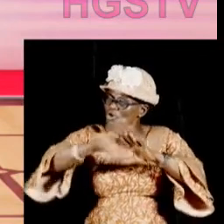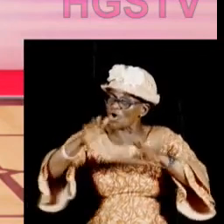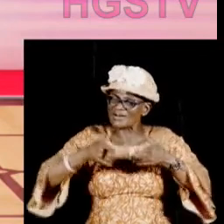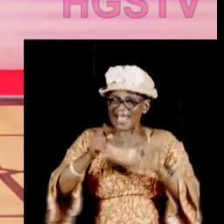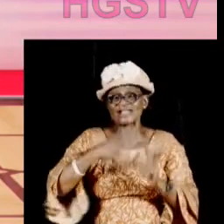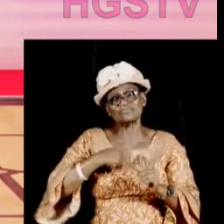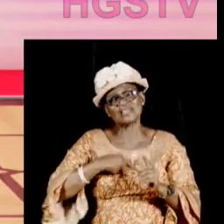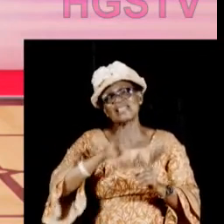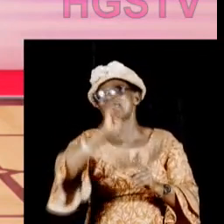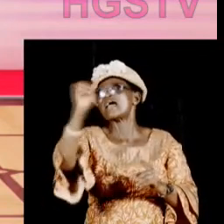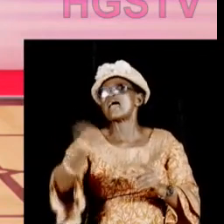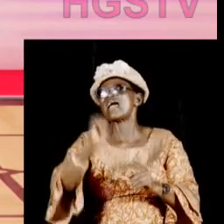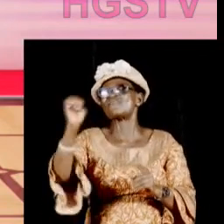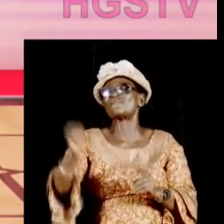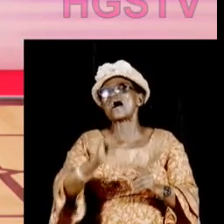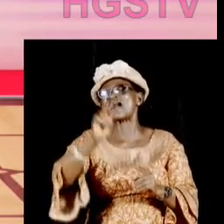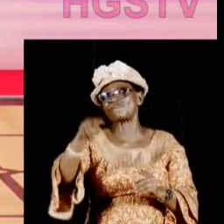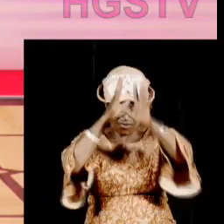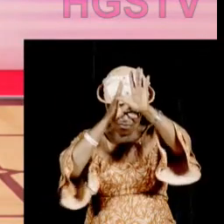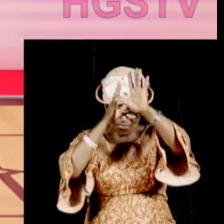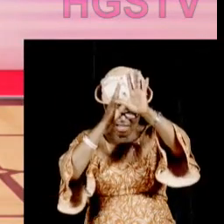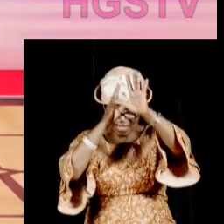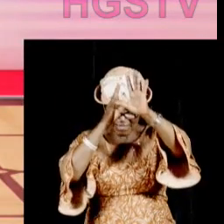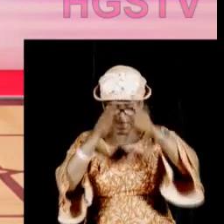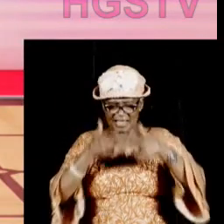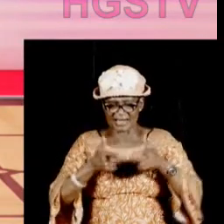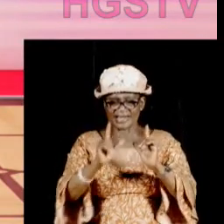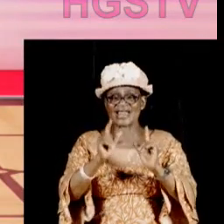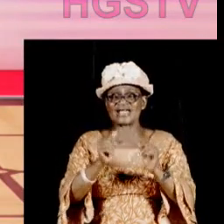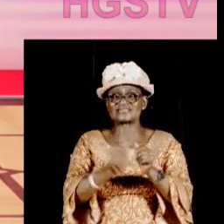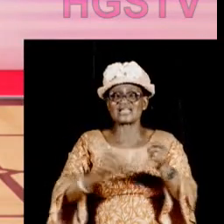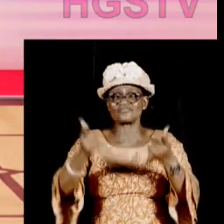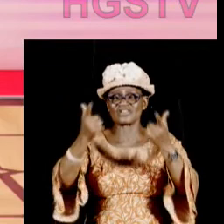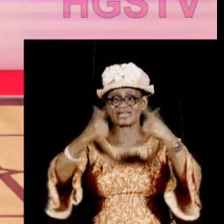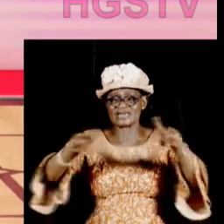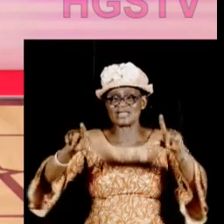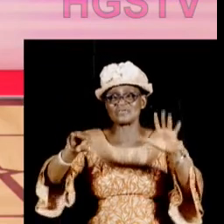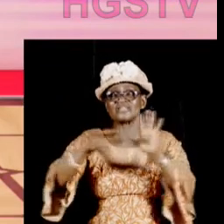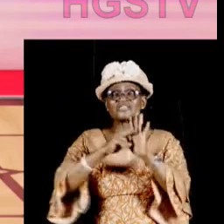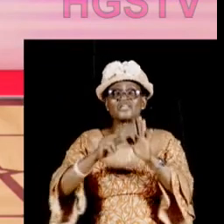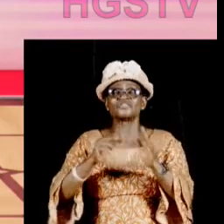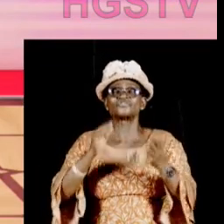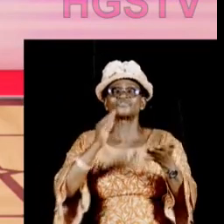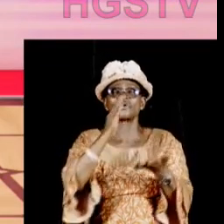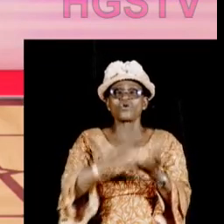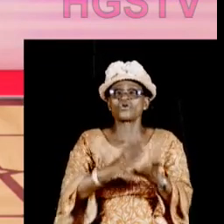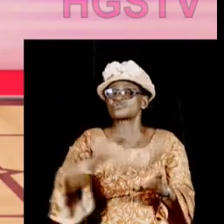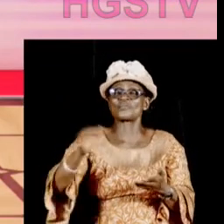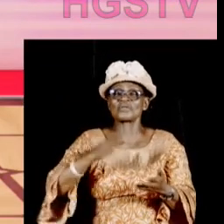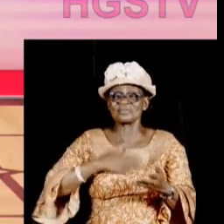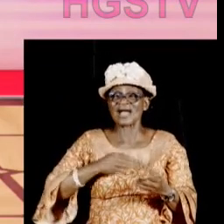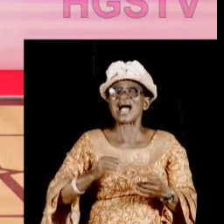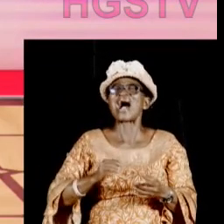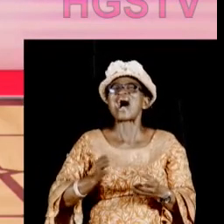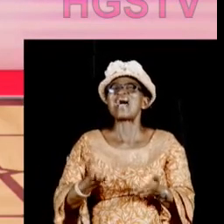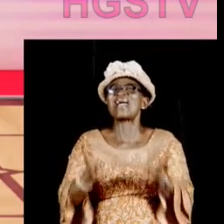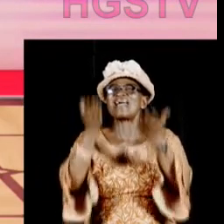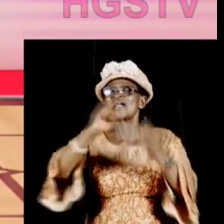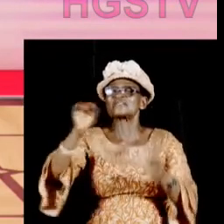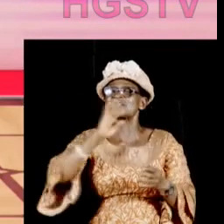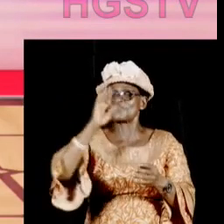above failure in Jesus' name. Amen. Let every limitation stopping my rising be uprooted in